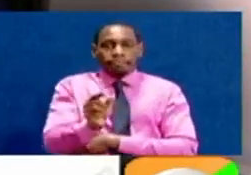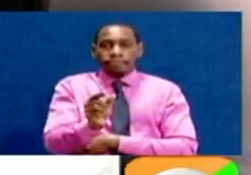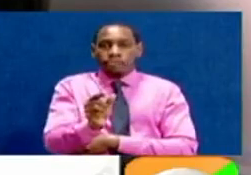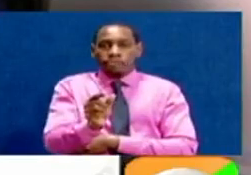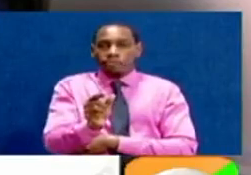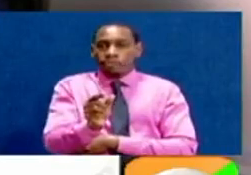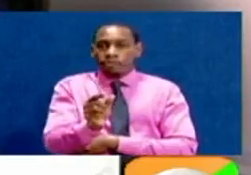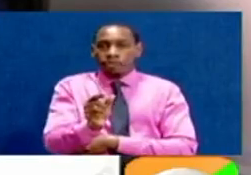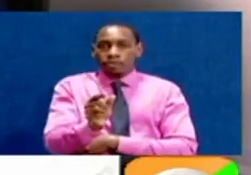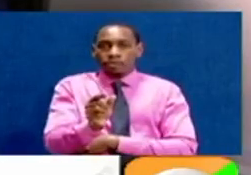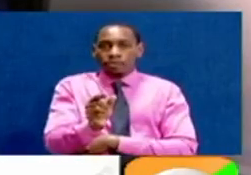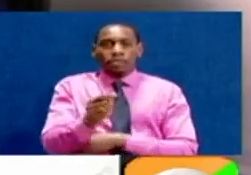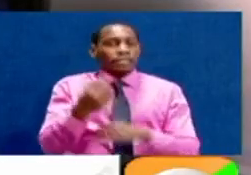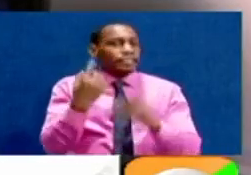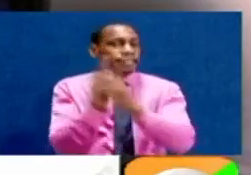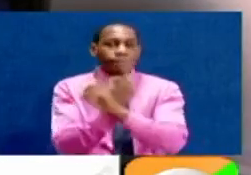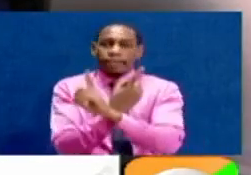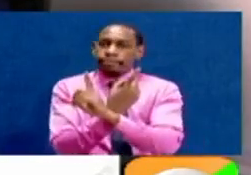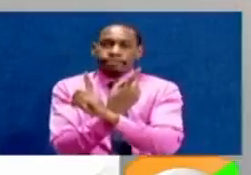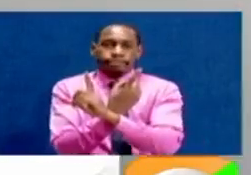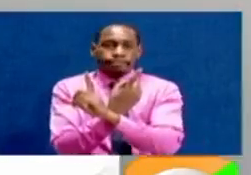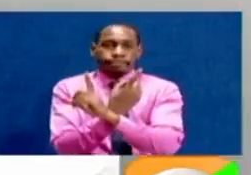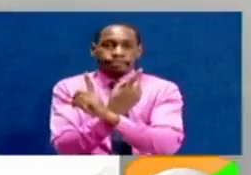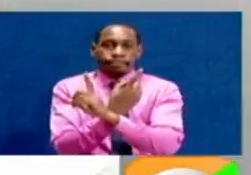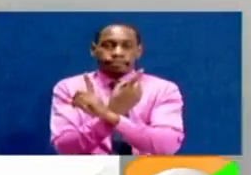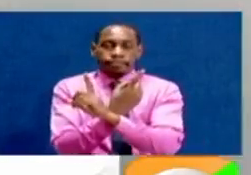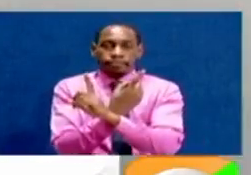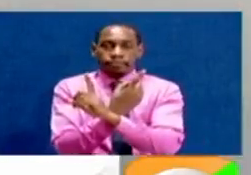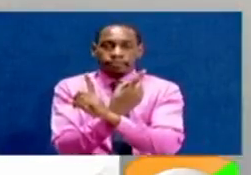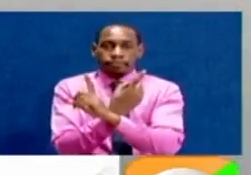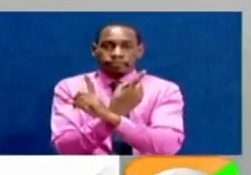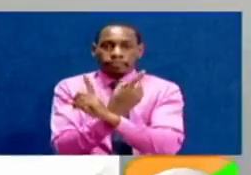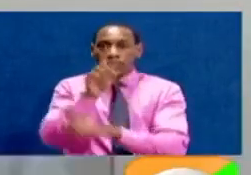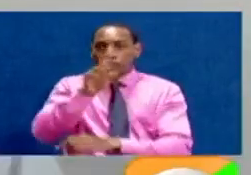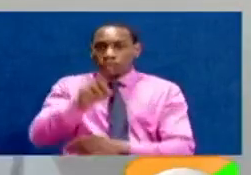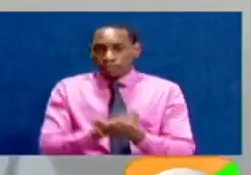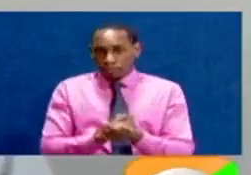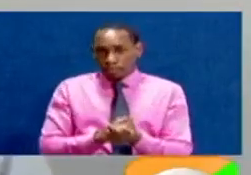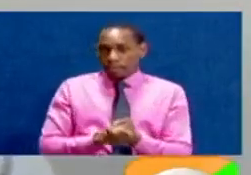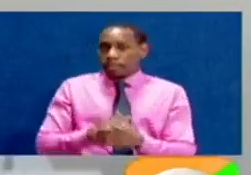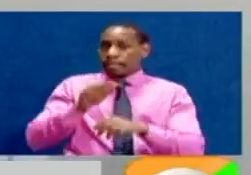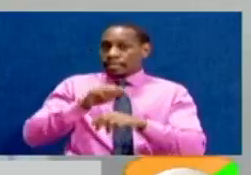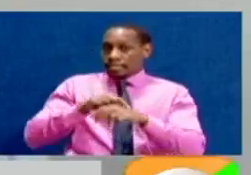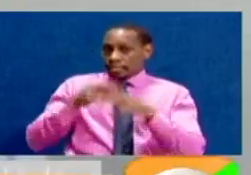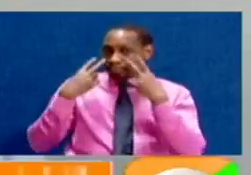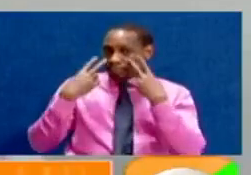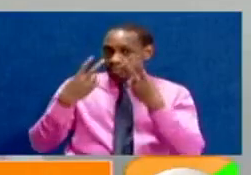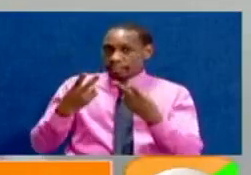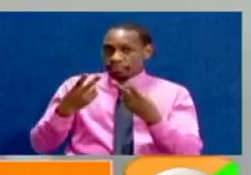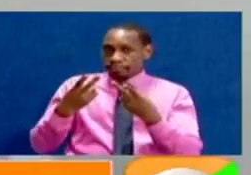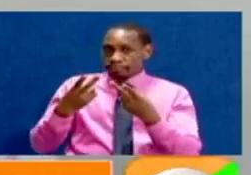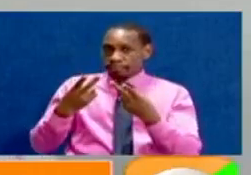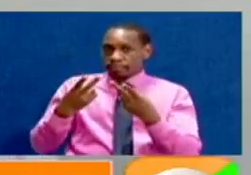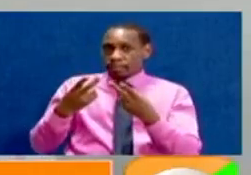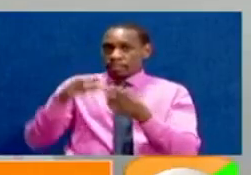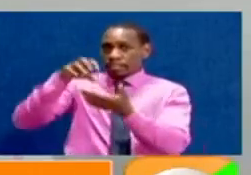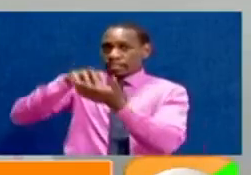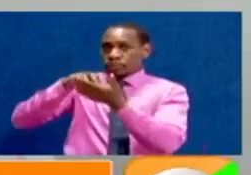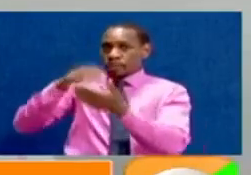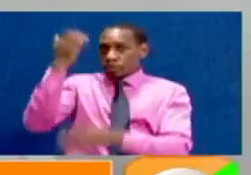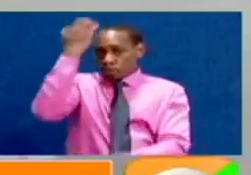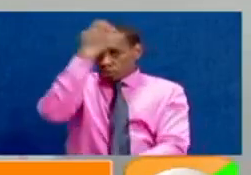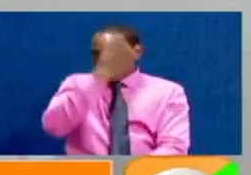is totally different? When observe the strain in Europe